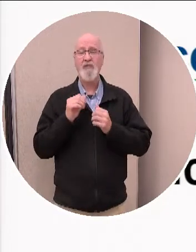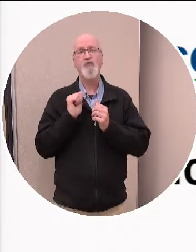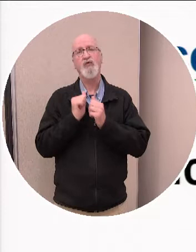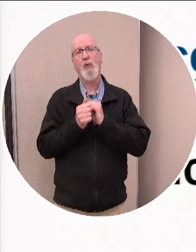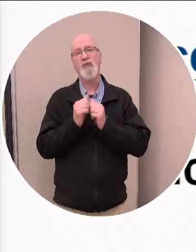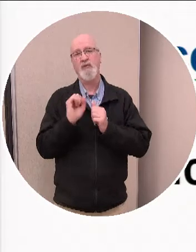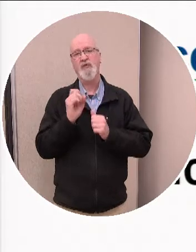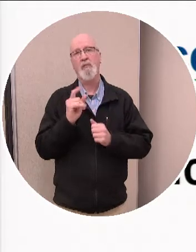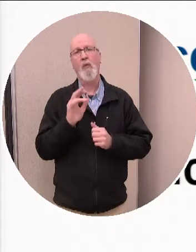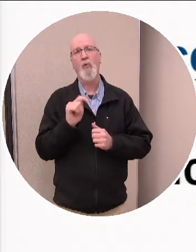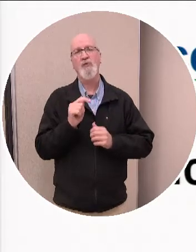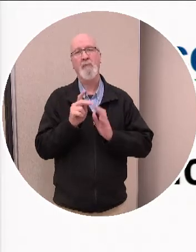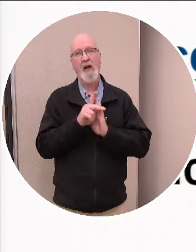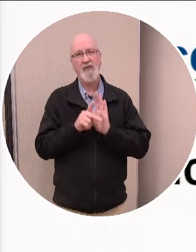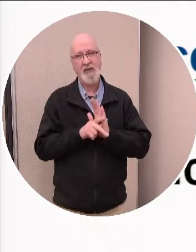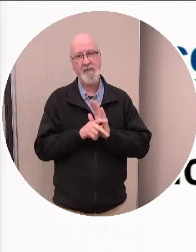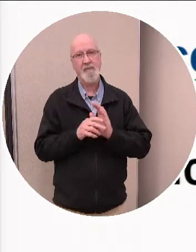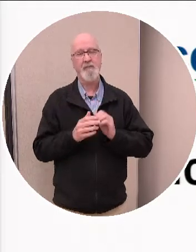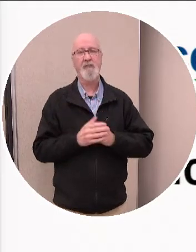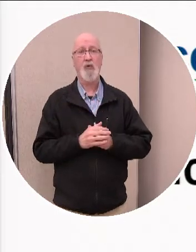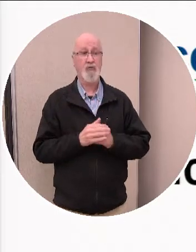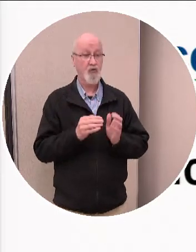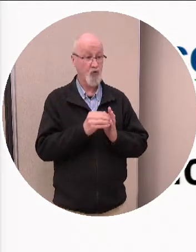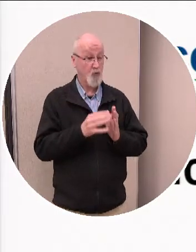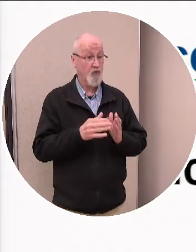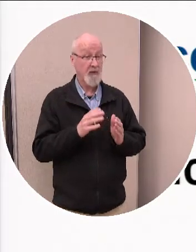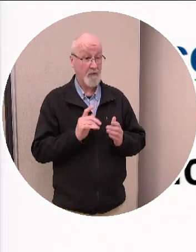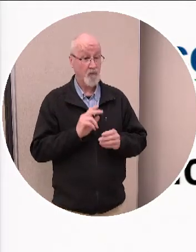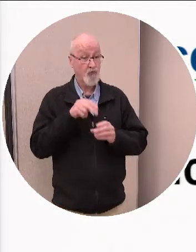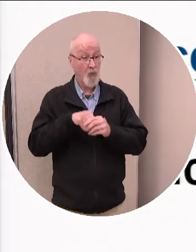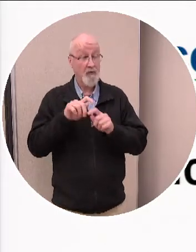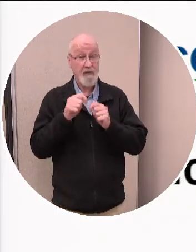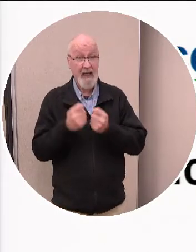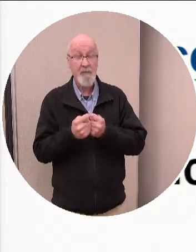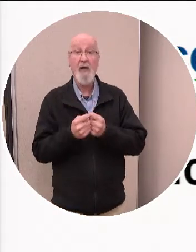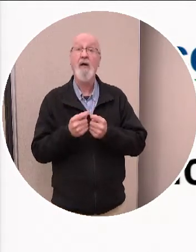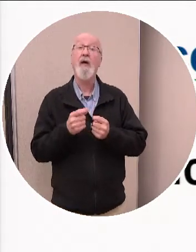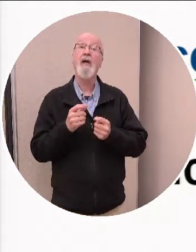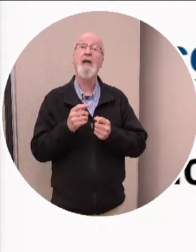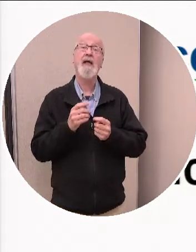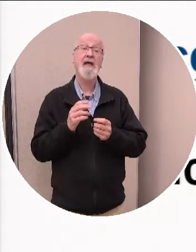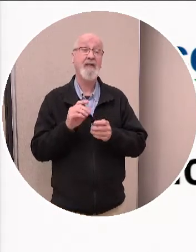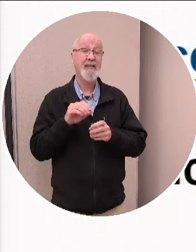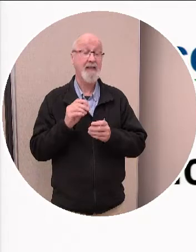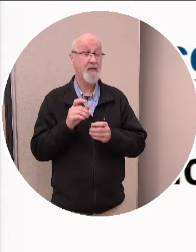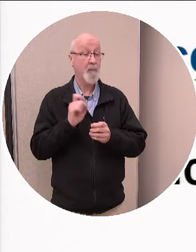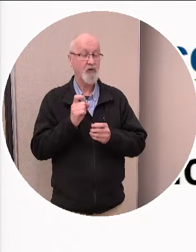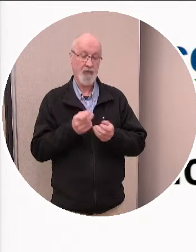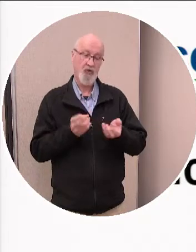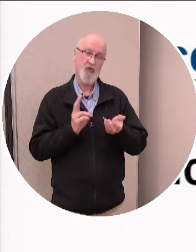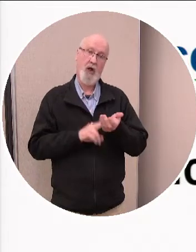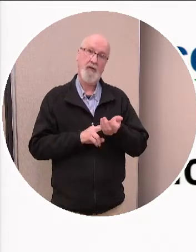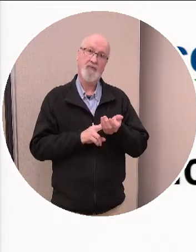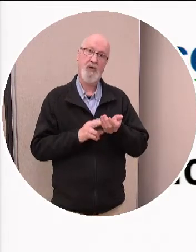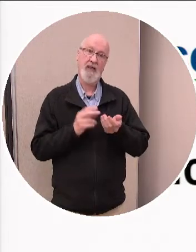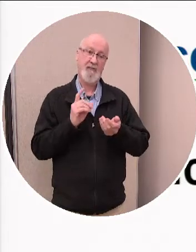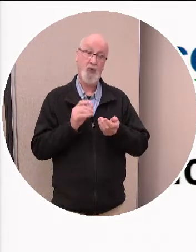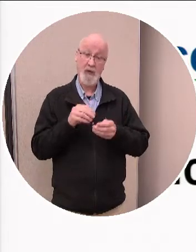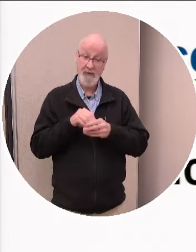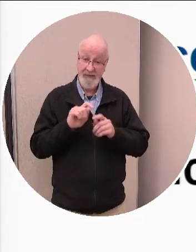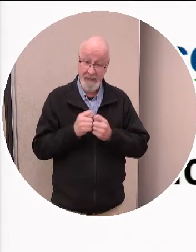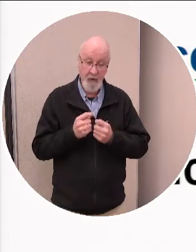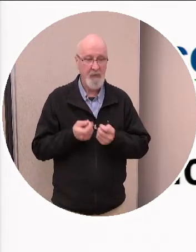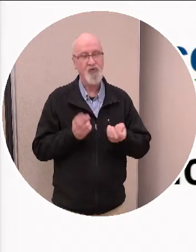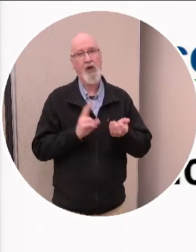and students who represent their school on athletic teams are required to sign a school athletic contract developed in partnership with